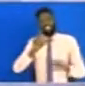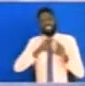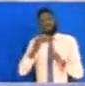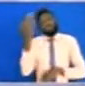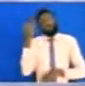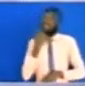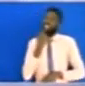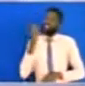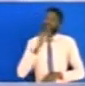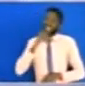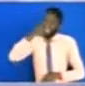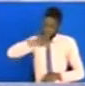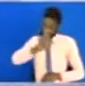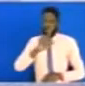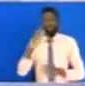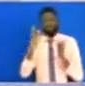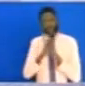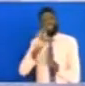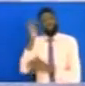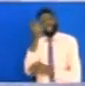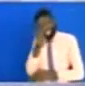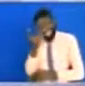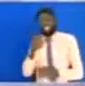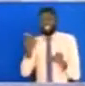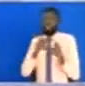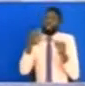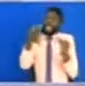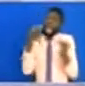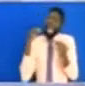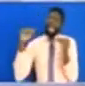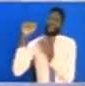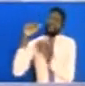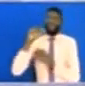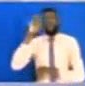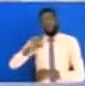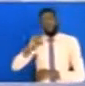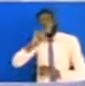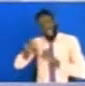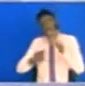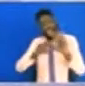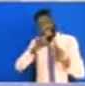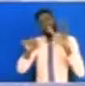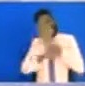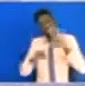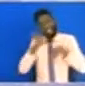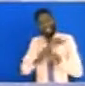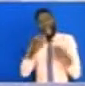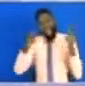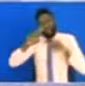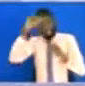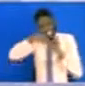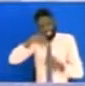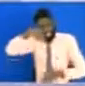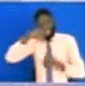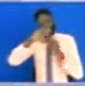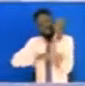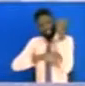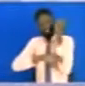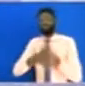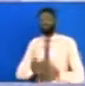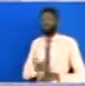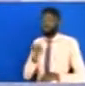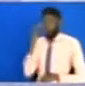said that you and the president remain accountable and should be asked about everything that happens in this country. Precisely, that's